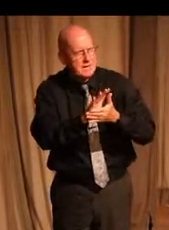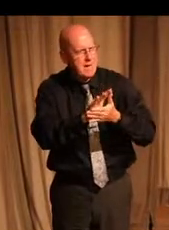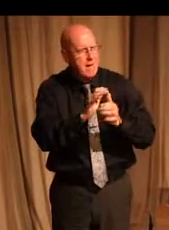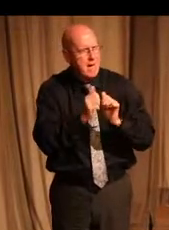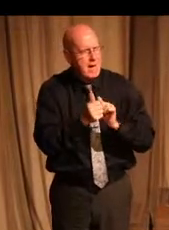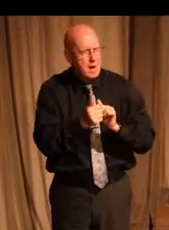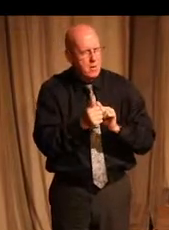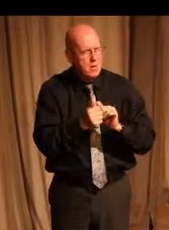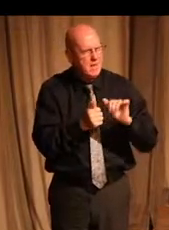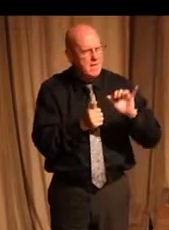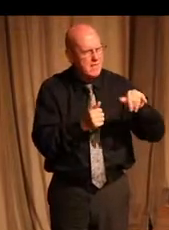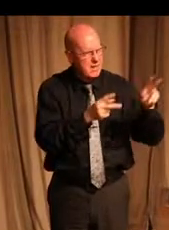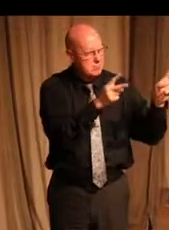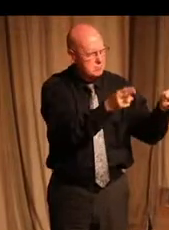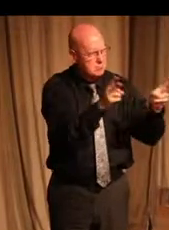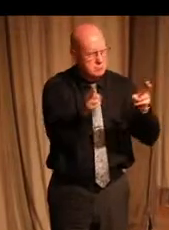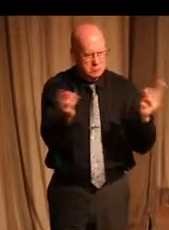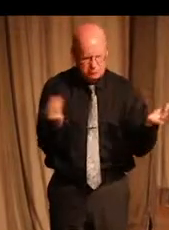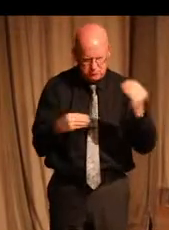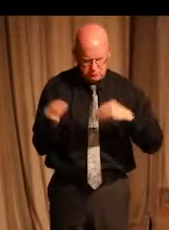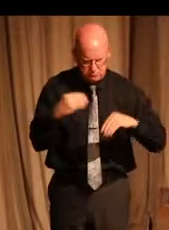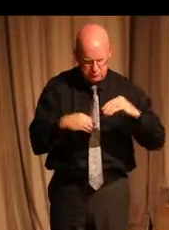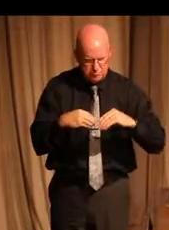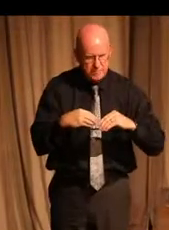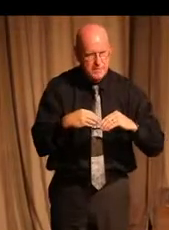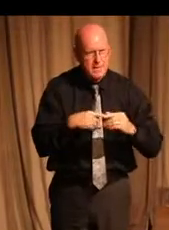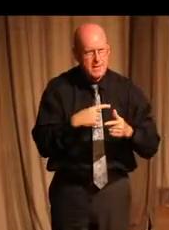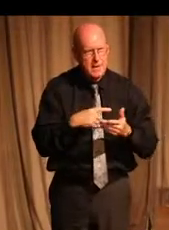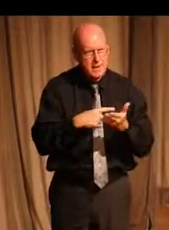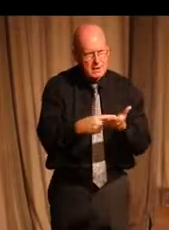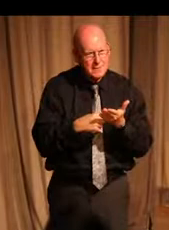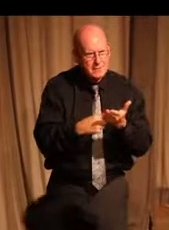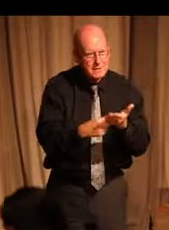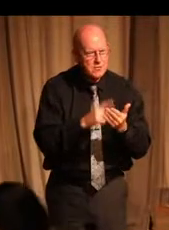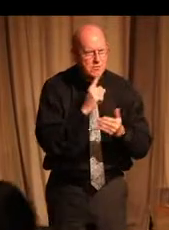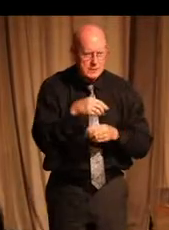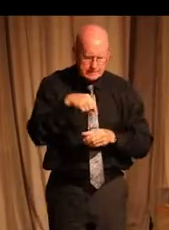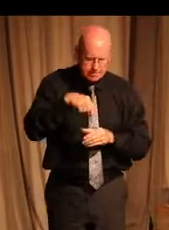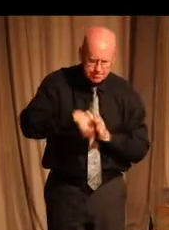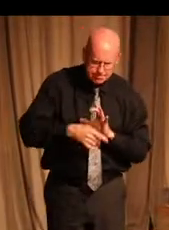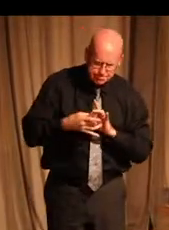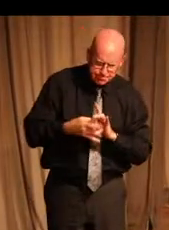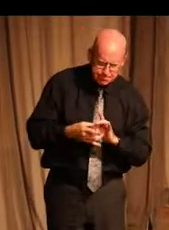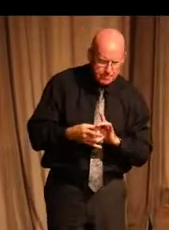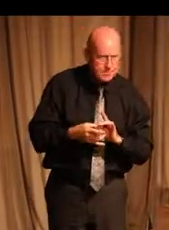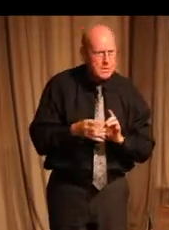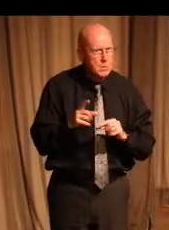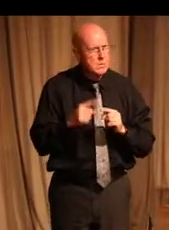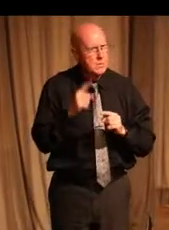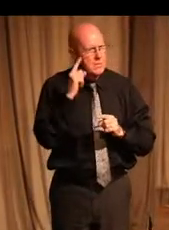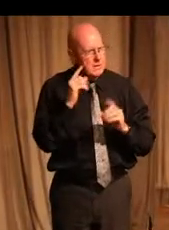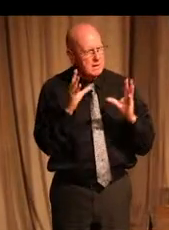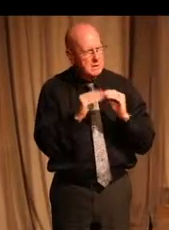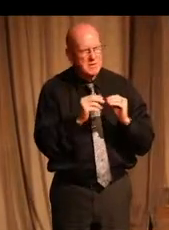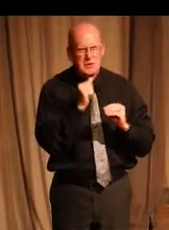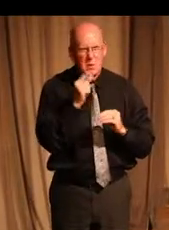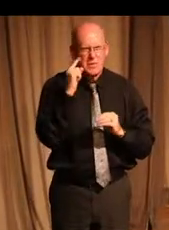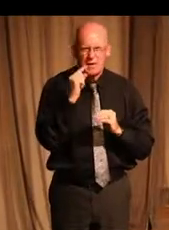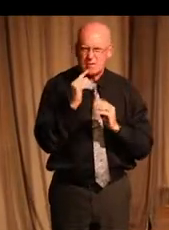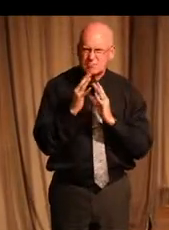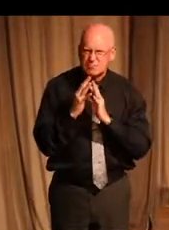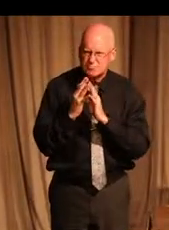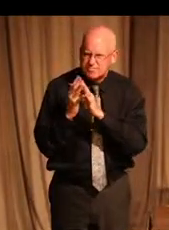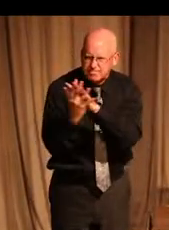know, this was pieced together and in the conversations, both very intimate, but also, you know, when you think of conference, you don't think intimacy, yet you